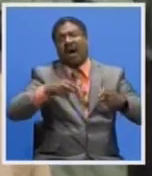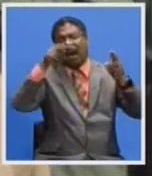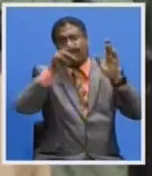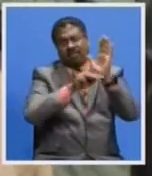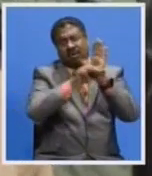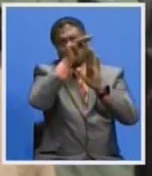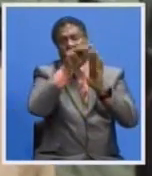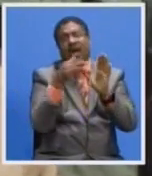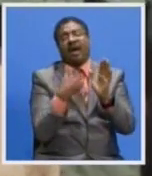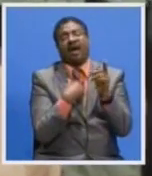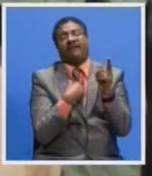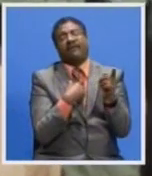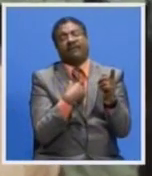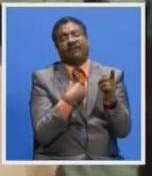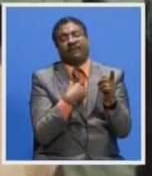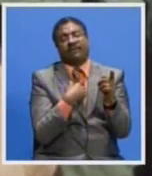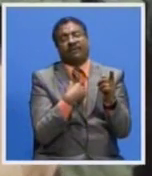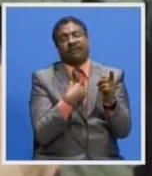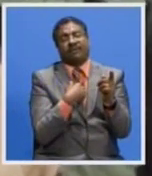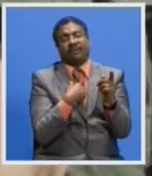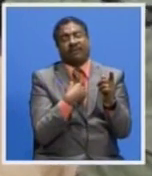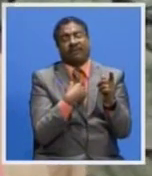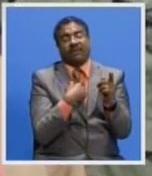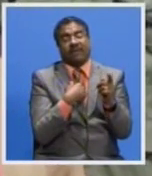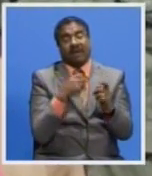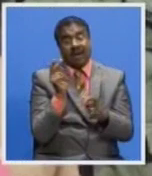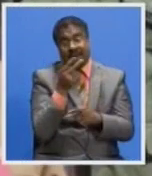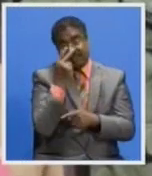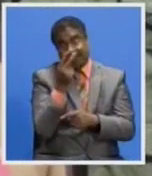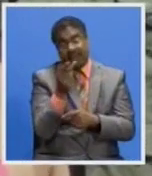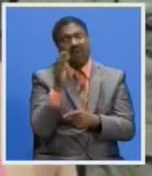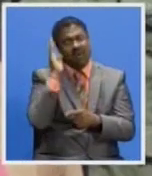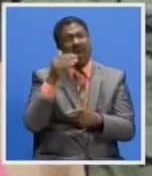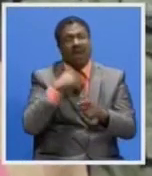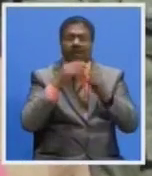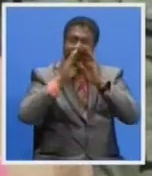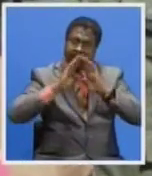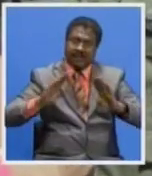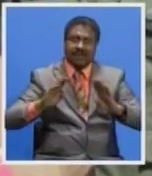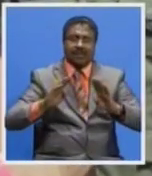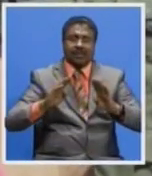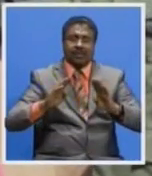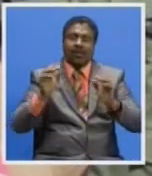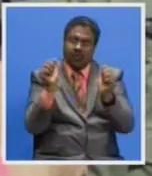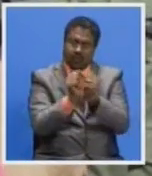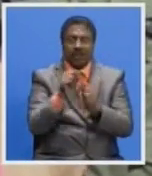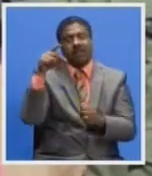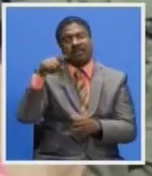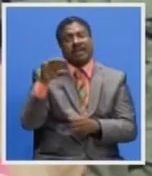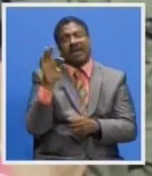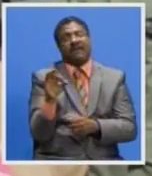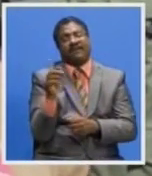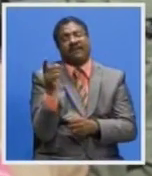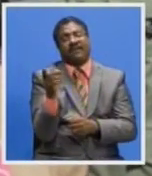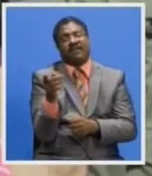are committed to delivering a peaceful election together with our colleagues, the Patriotic Front. What is happening here